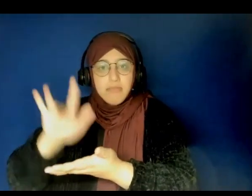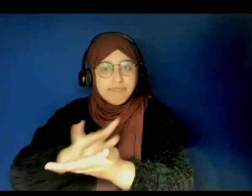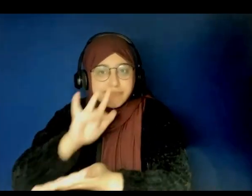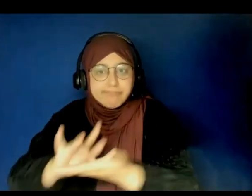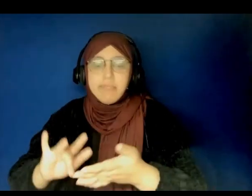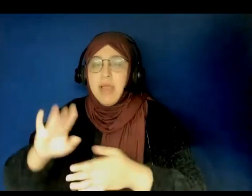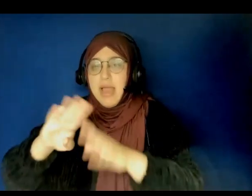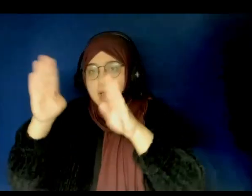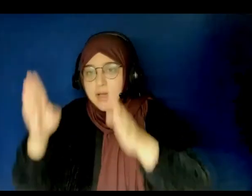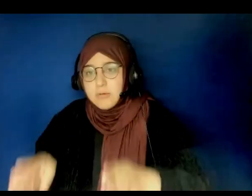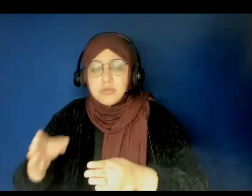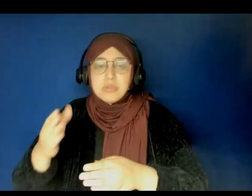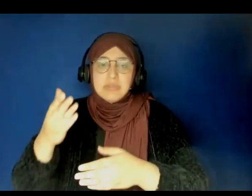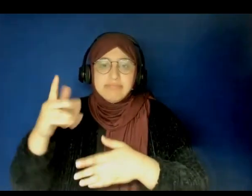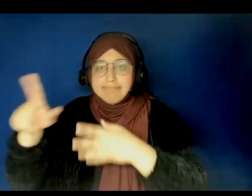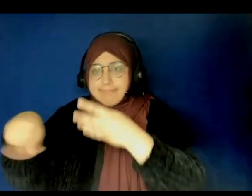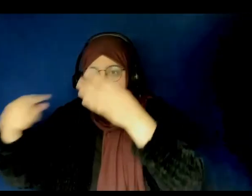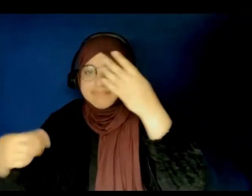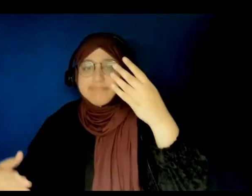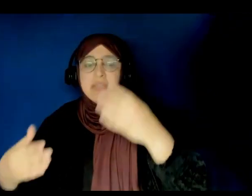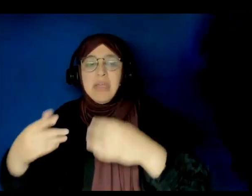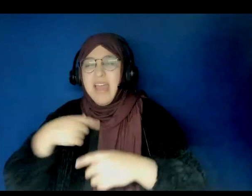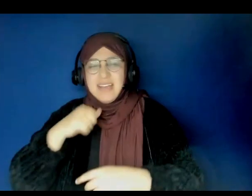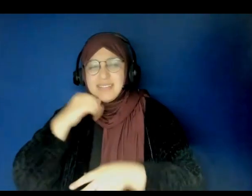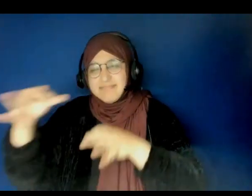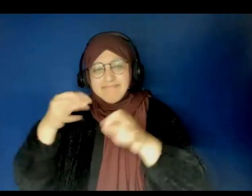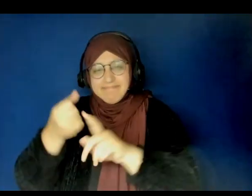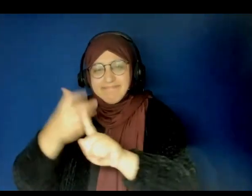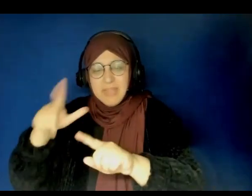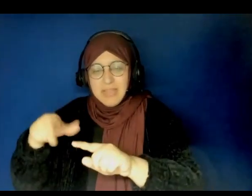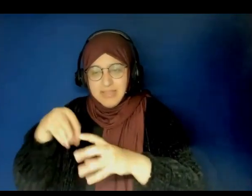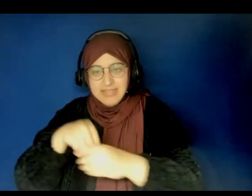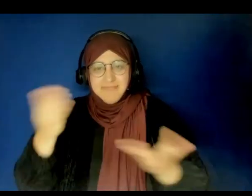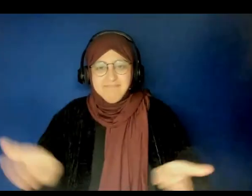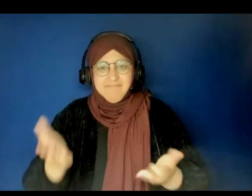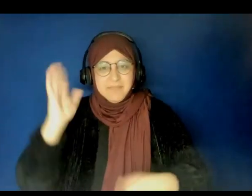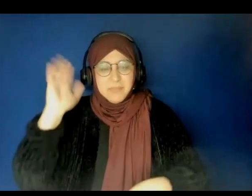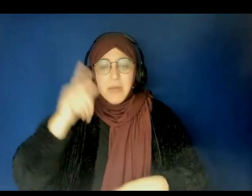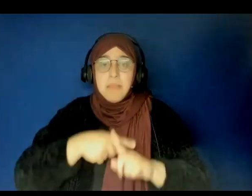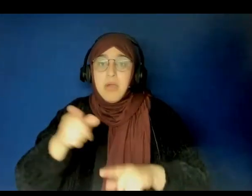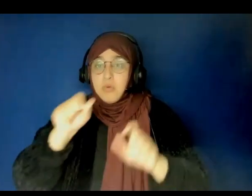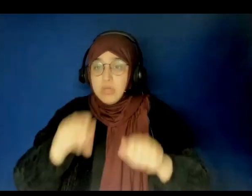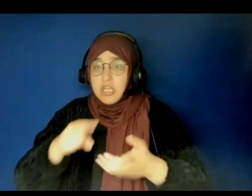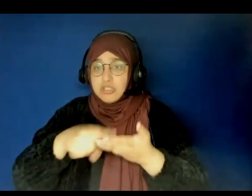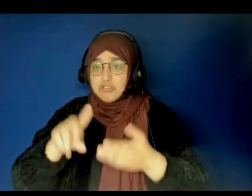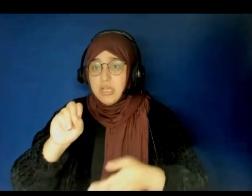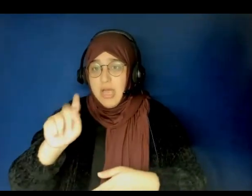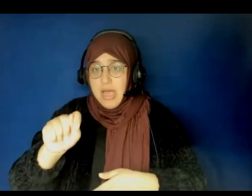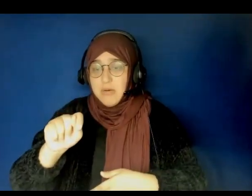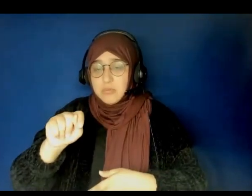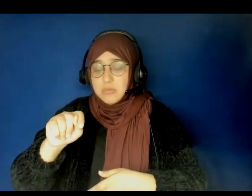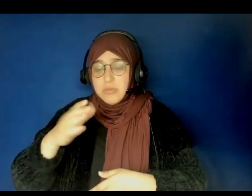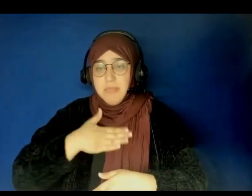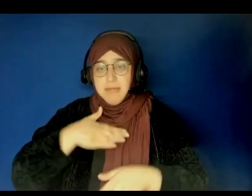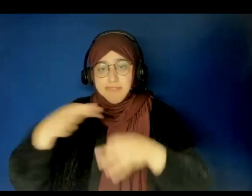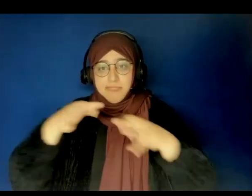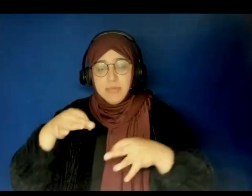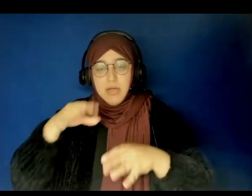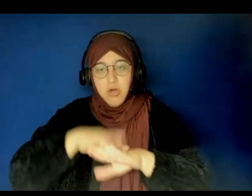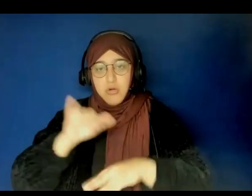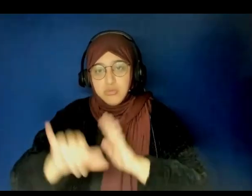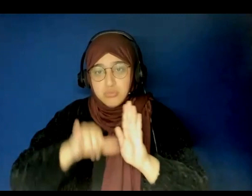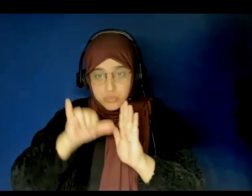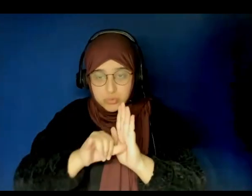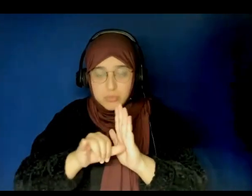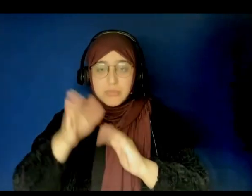not go into that in this presentation, but you can check out the video that I did on life insurance on YouTube. And there is